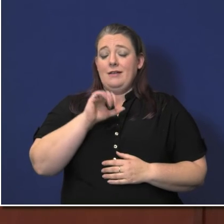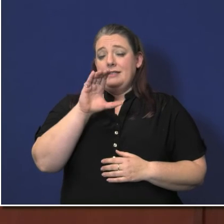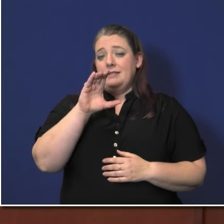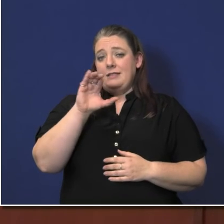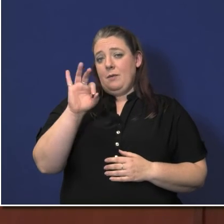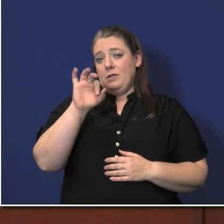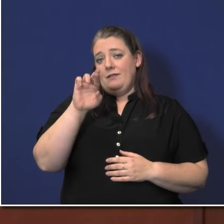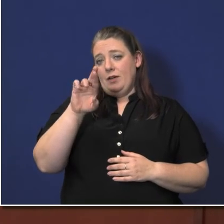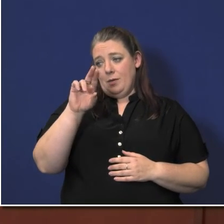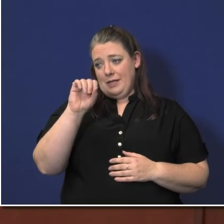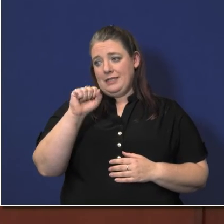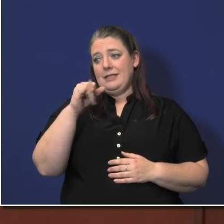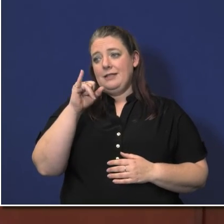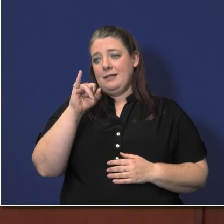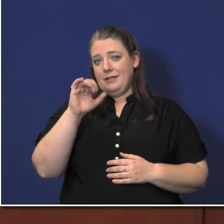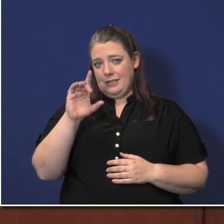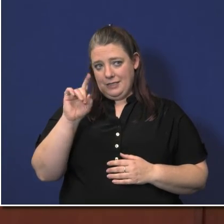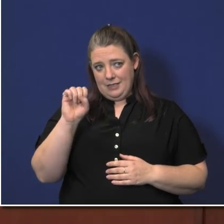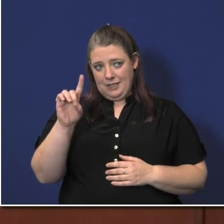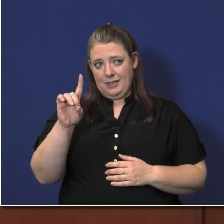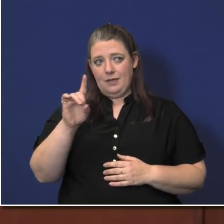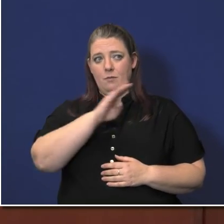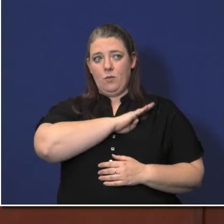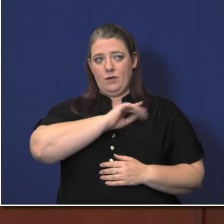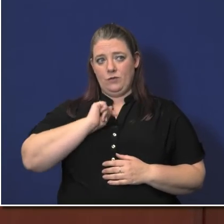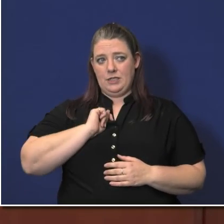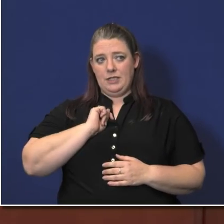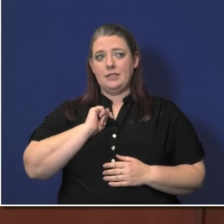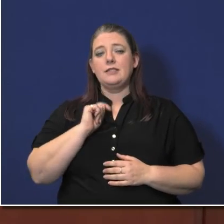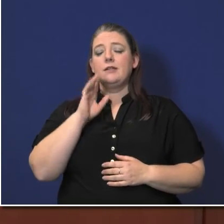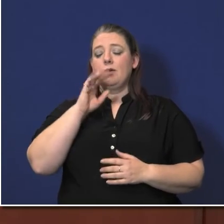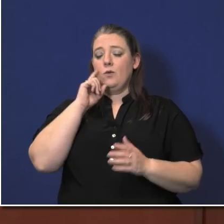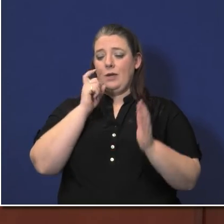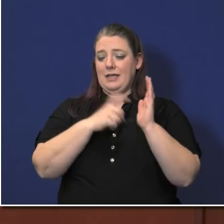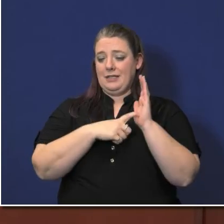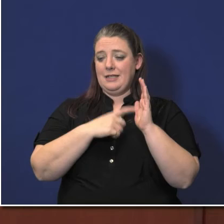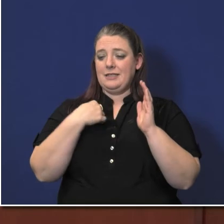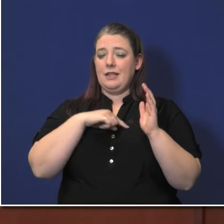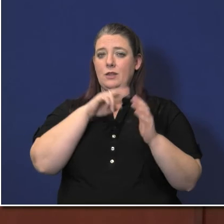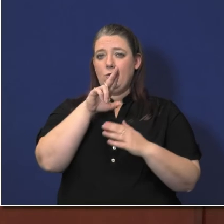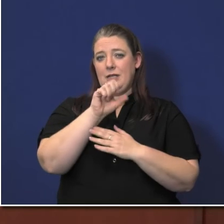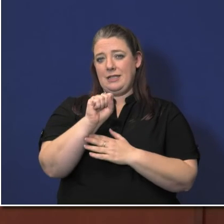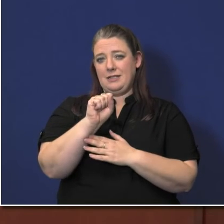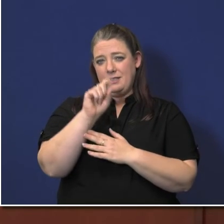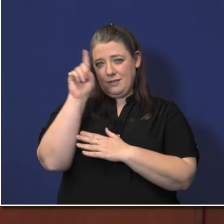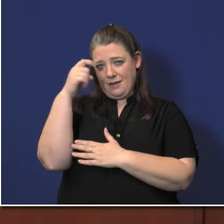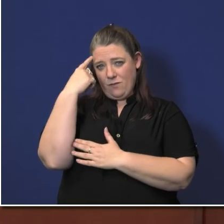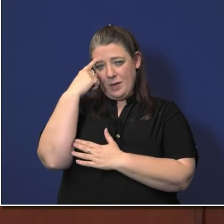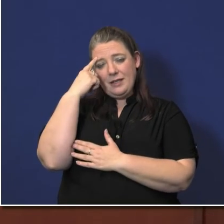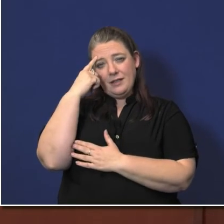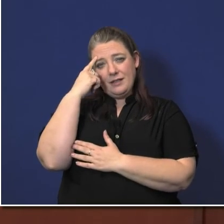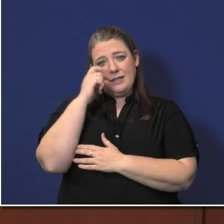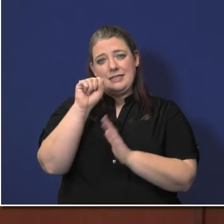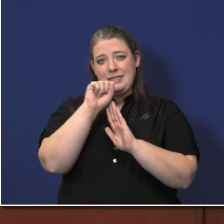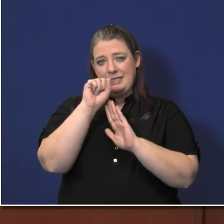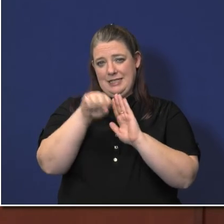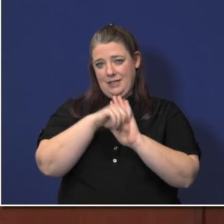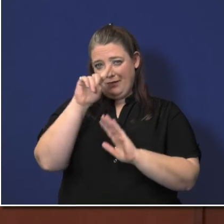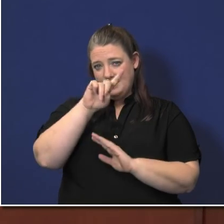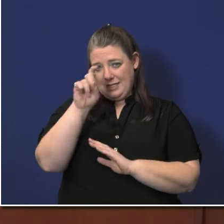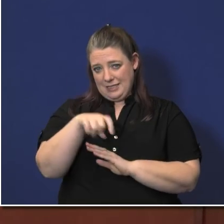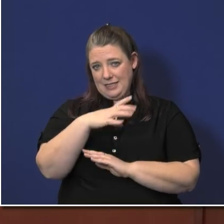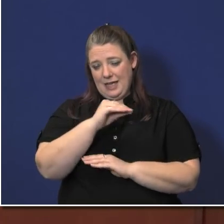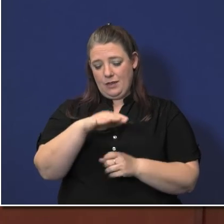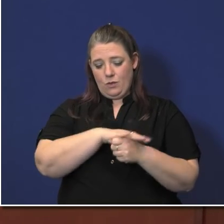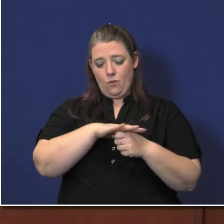Cypress-Fairbanks Independent School District Board of Trustees Board recognizes that the United States government, the state of Texas, and local